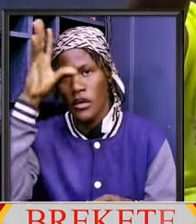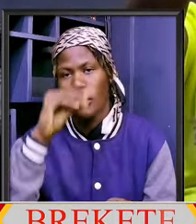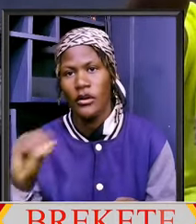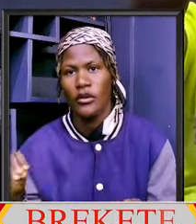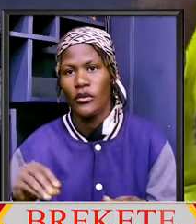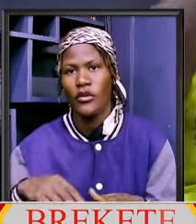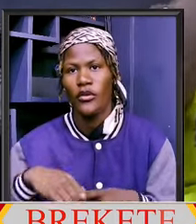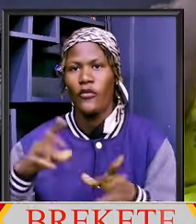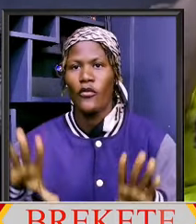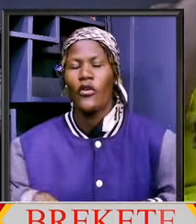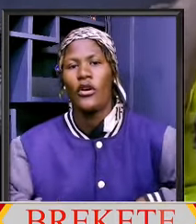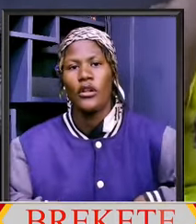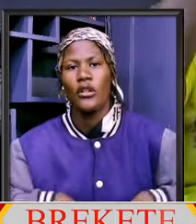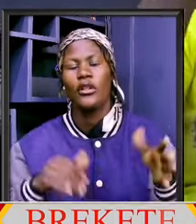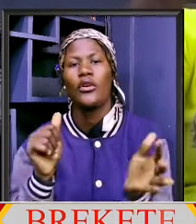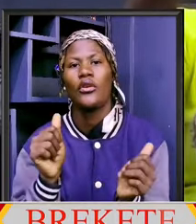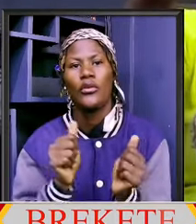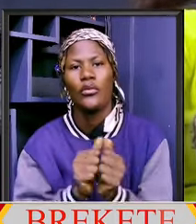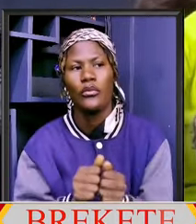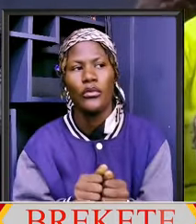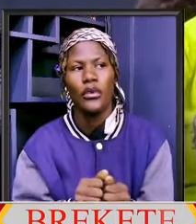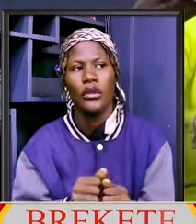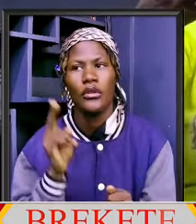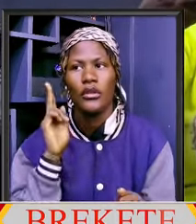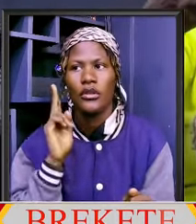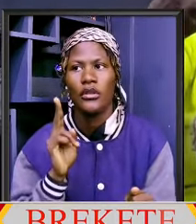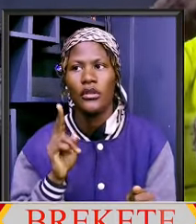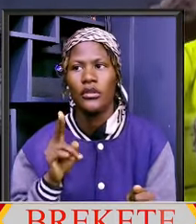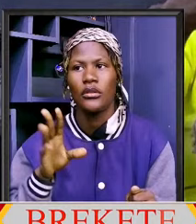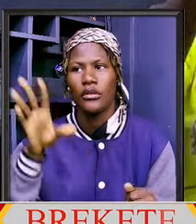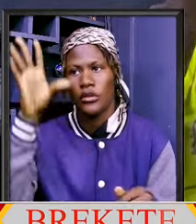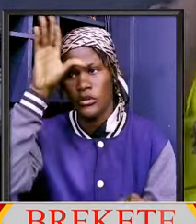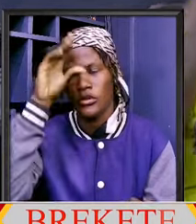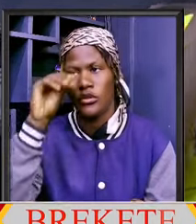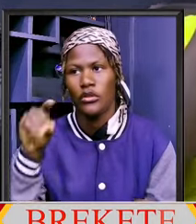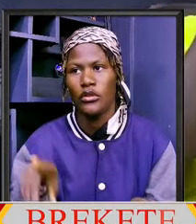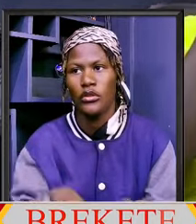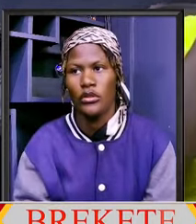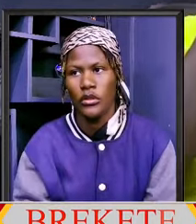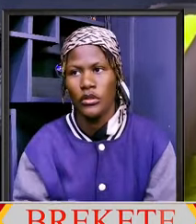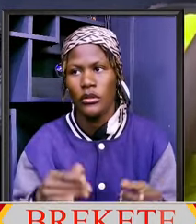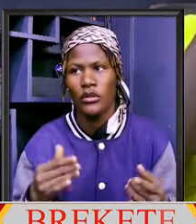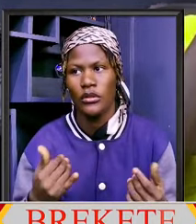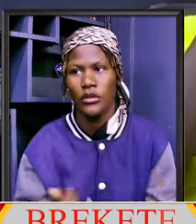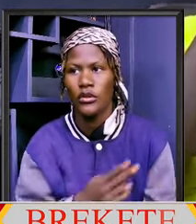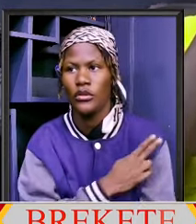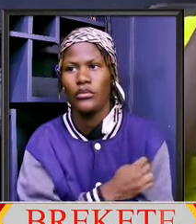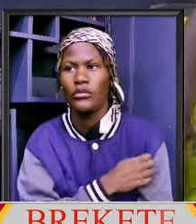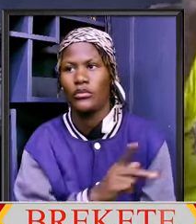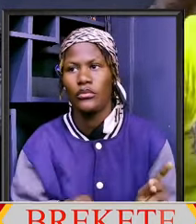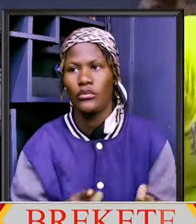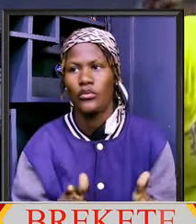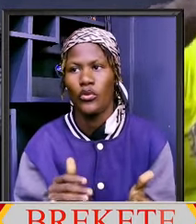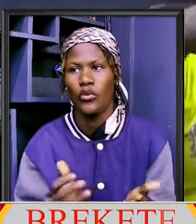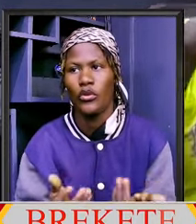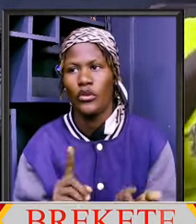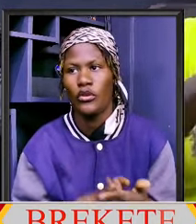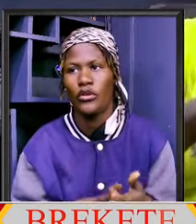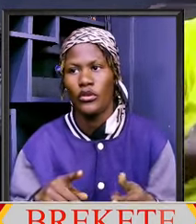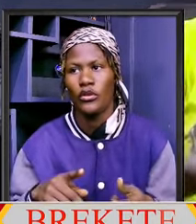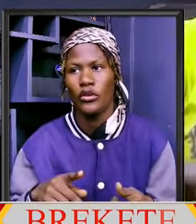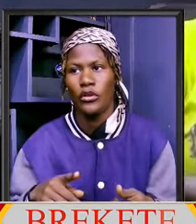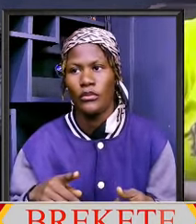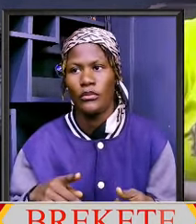with the wife. They now, the hospital people want to operate. The doctor, sent to